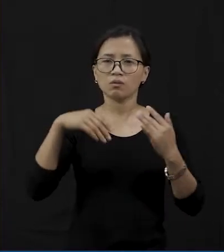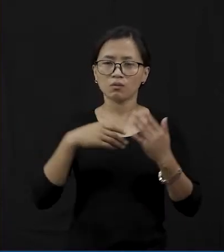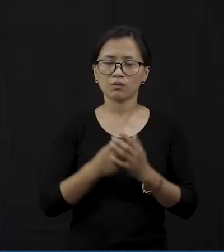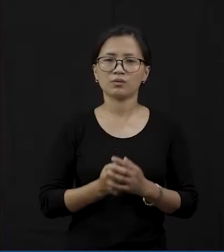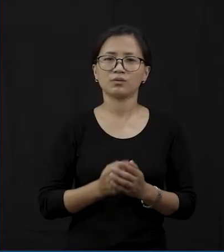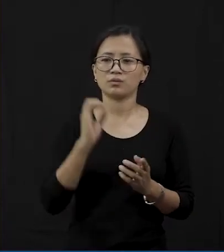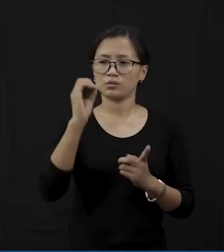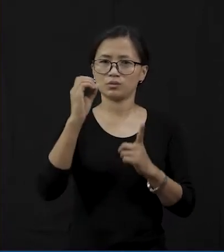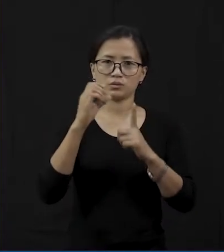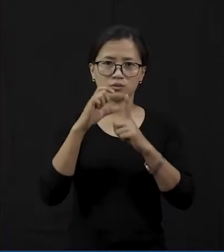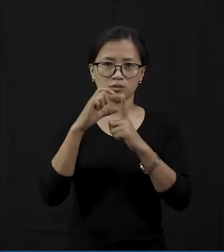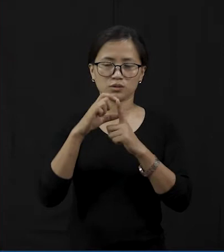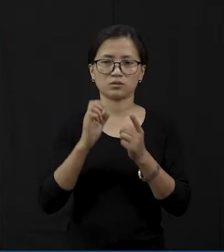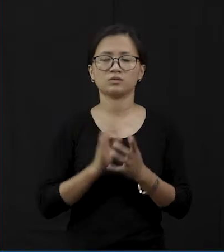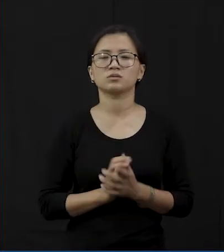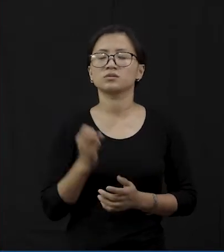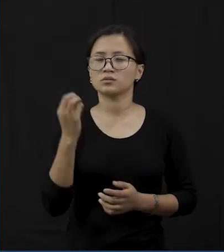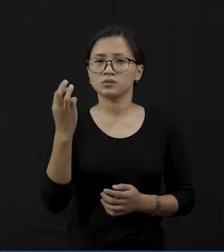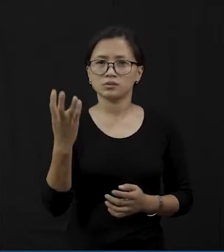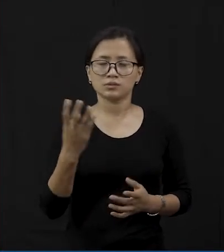odd numbers.